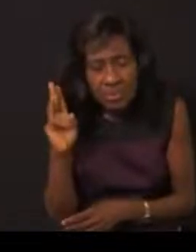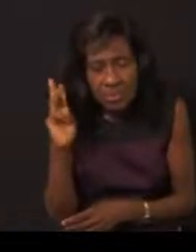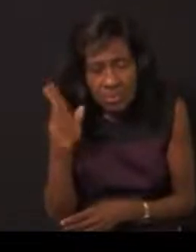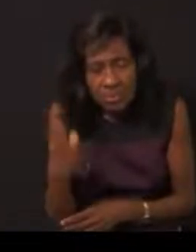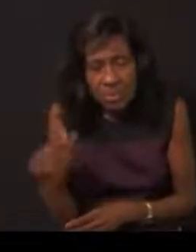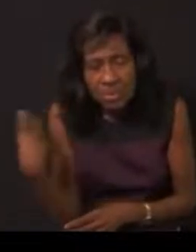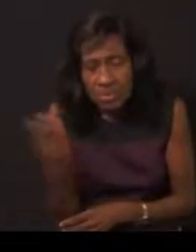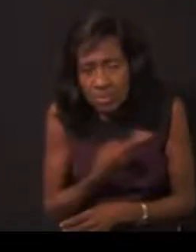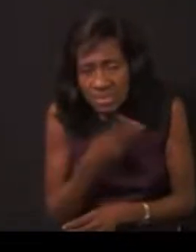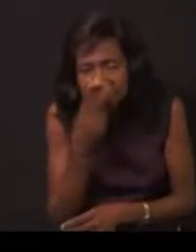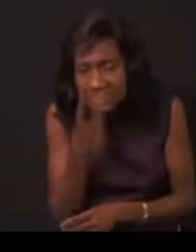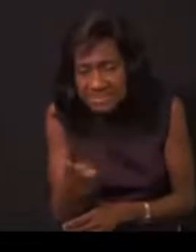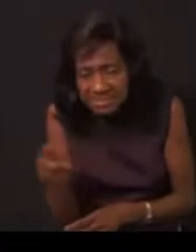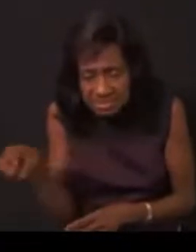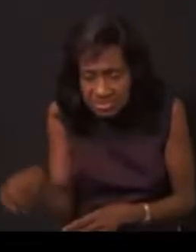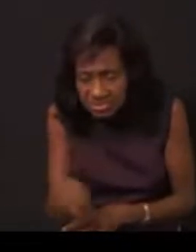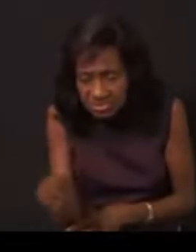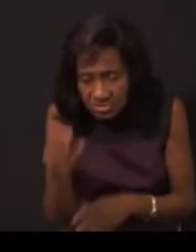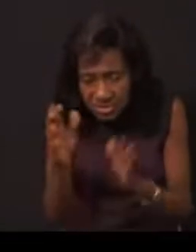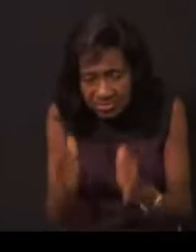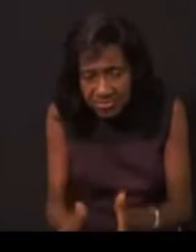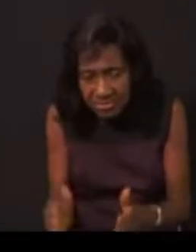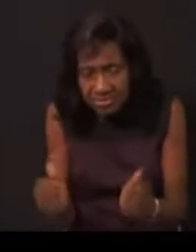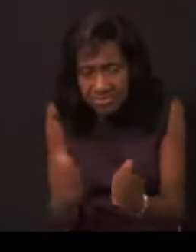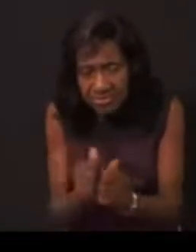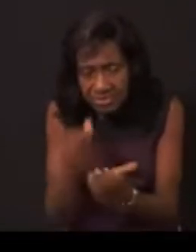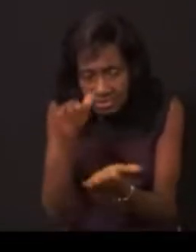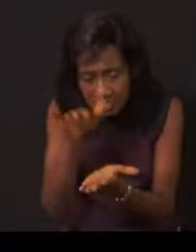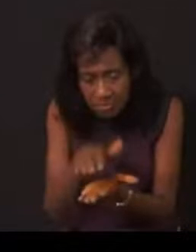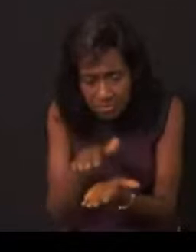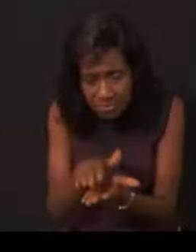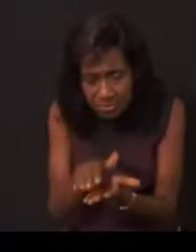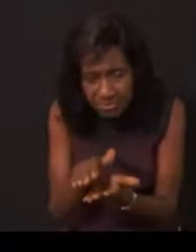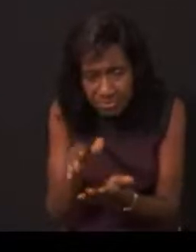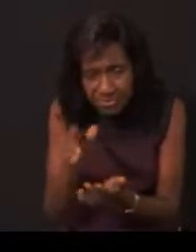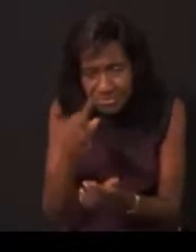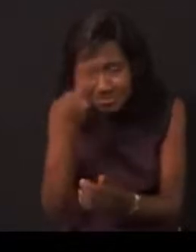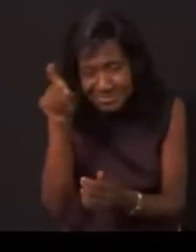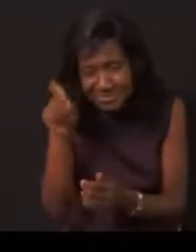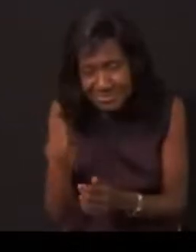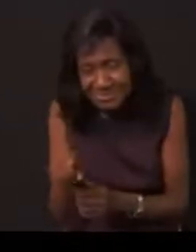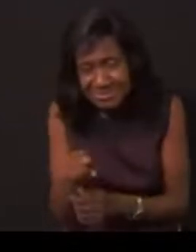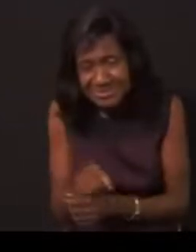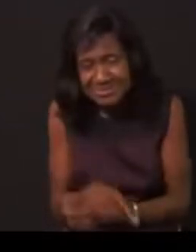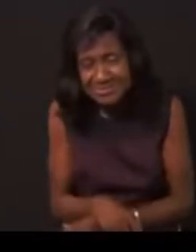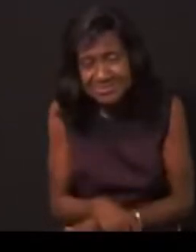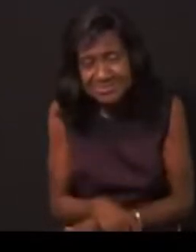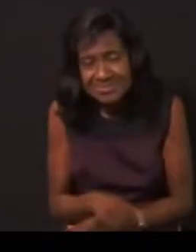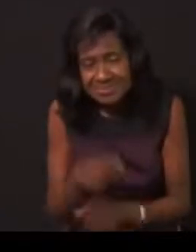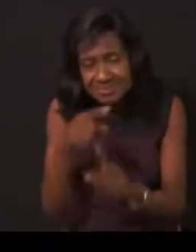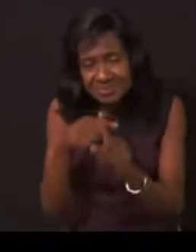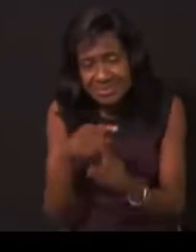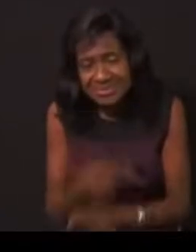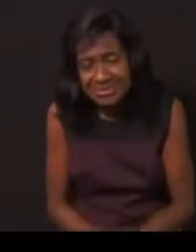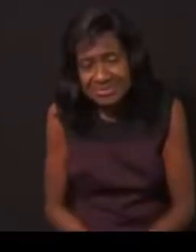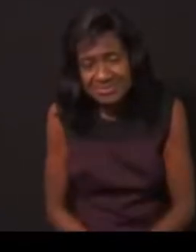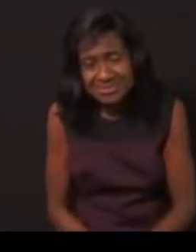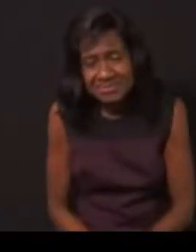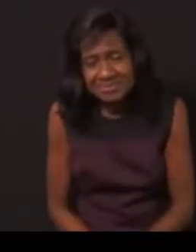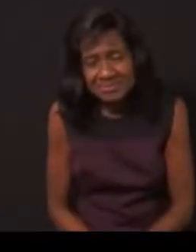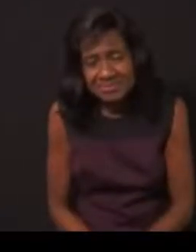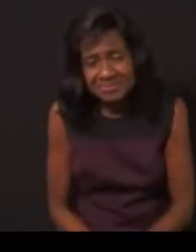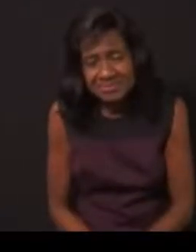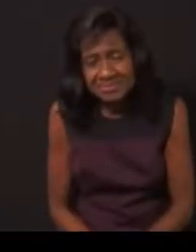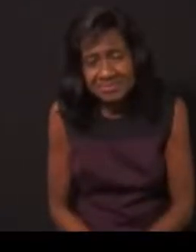positive COVID testing? Well, I think that's probably more a question for Dr. Lee rather than me. I